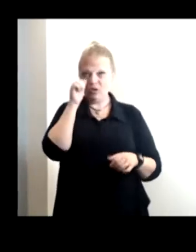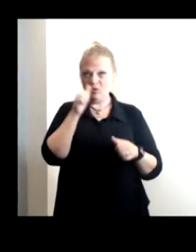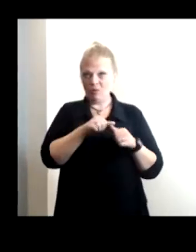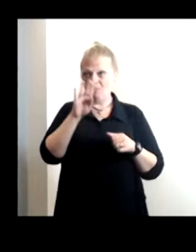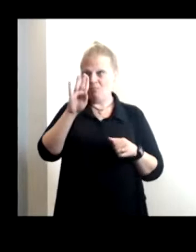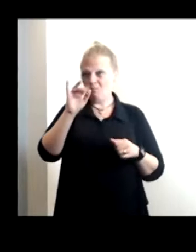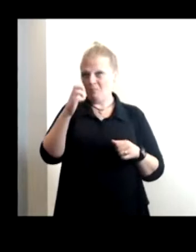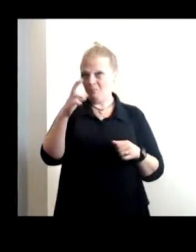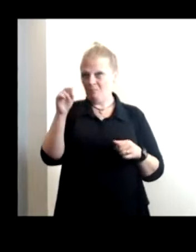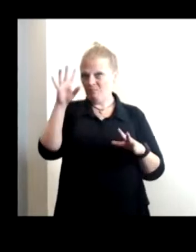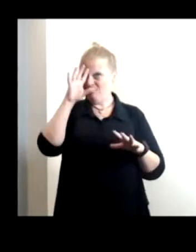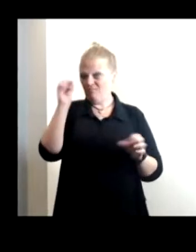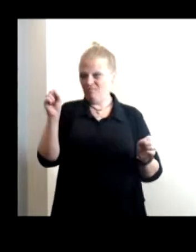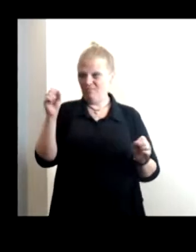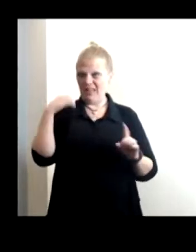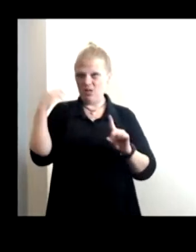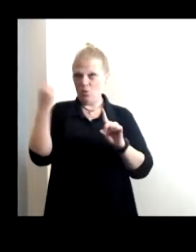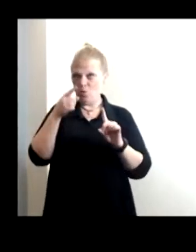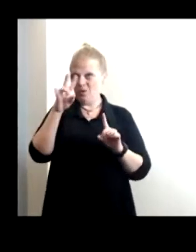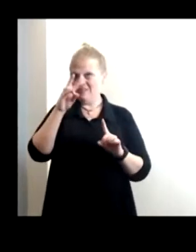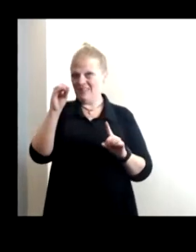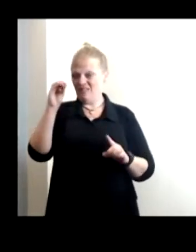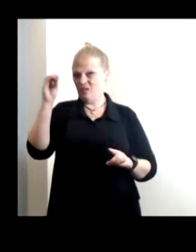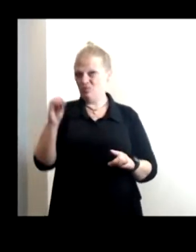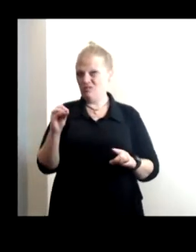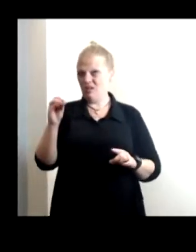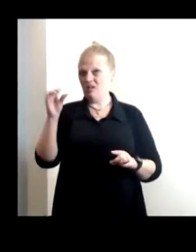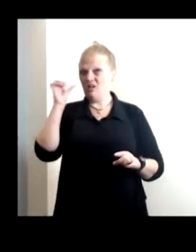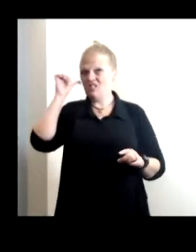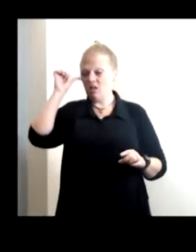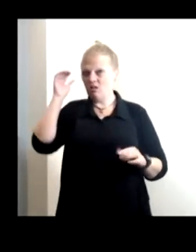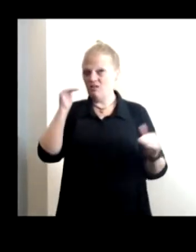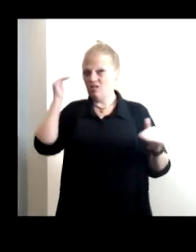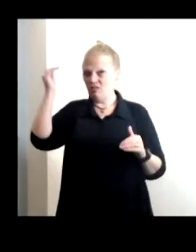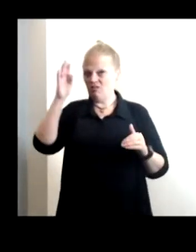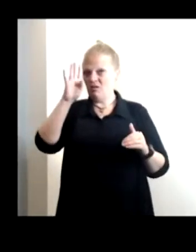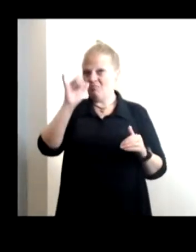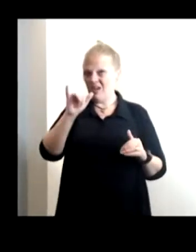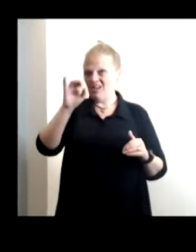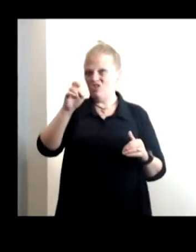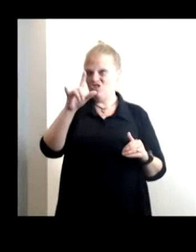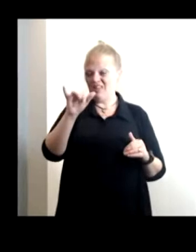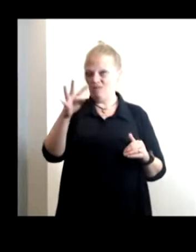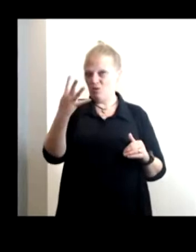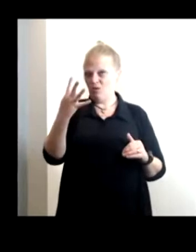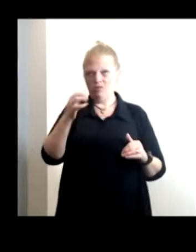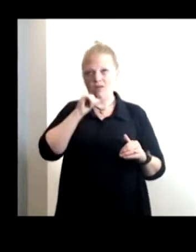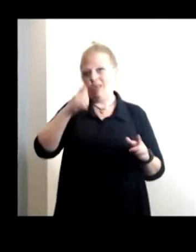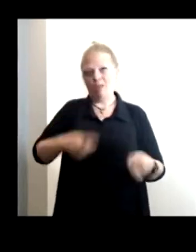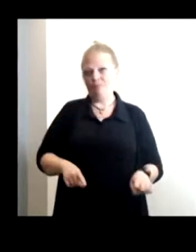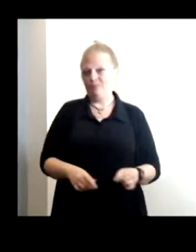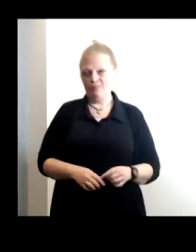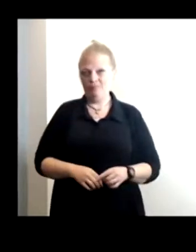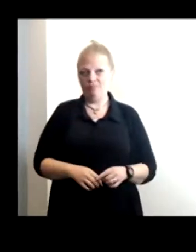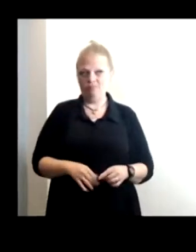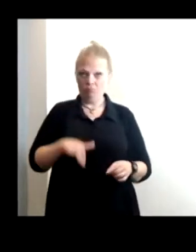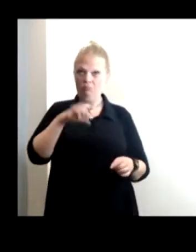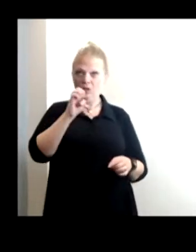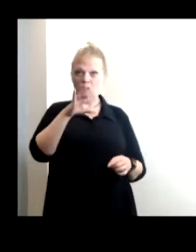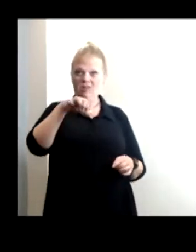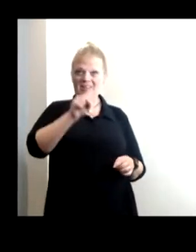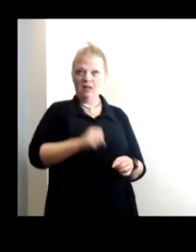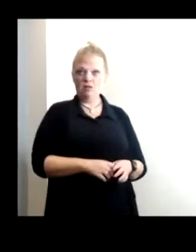Biden administration had a goal, I think, of 70% of adults being vaccinated by July 4th, and it didn't hit it. We have hit it in Erie